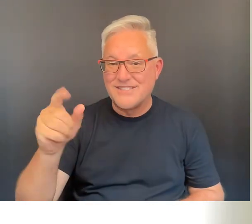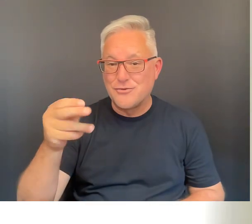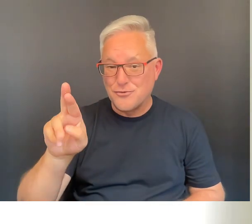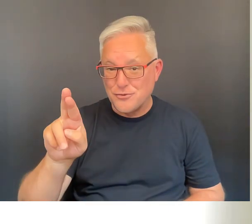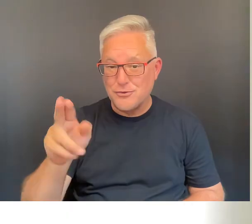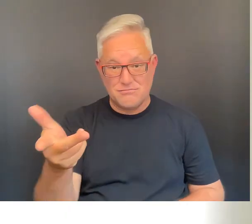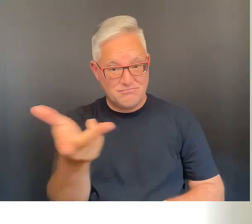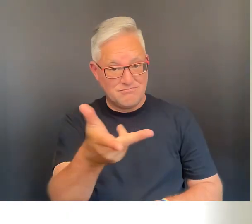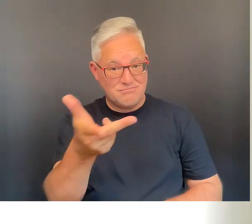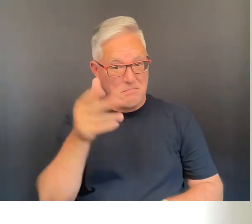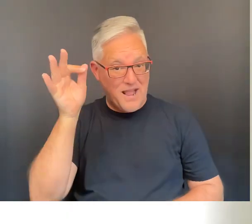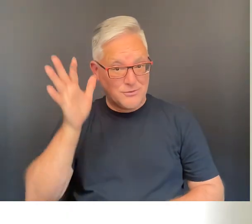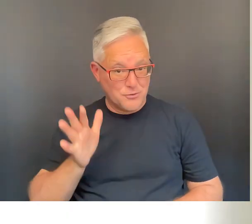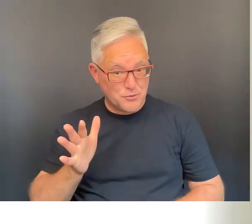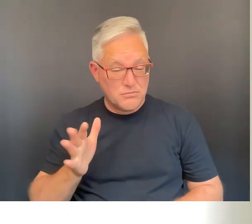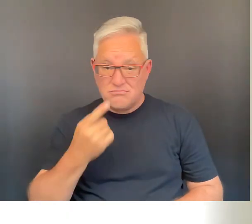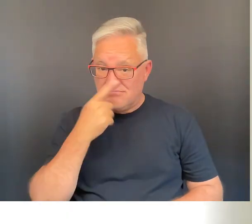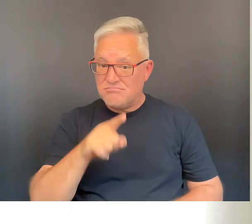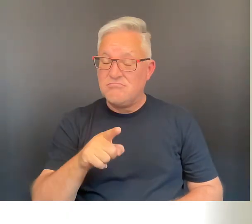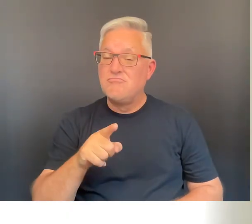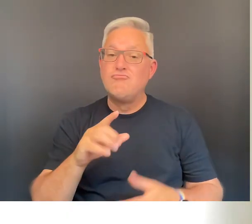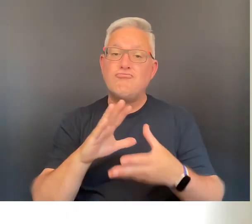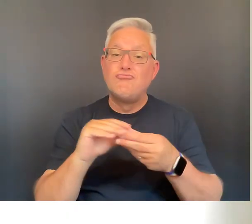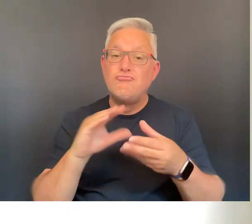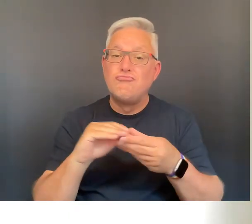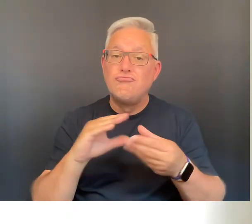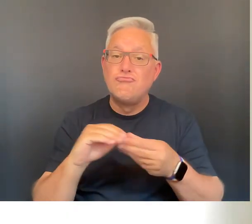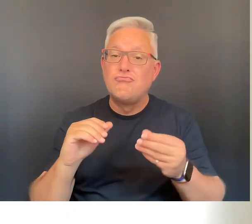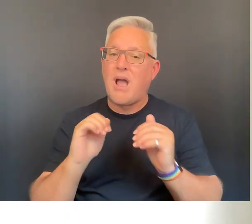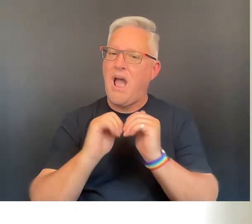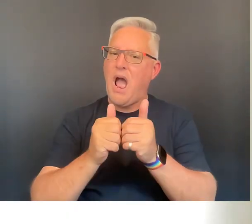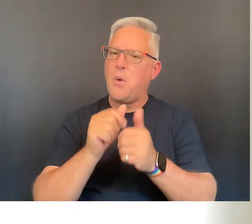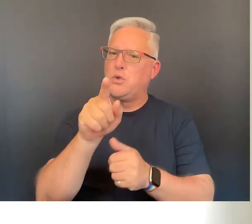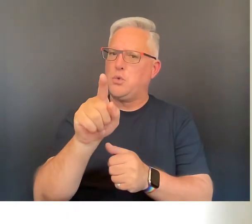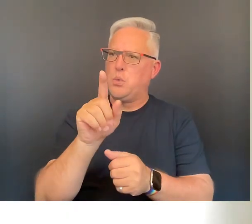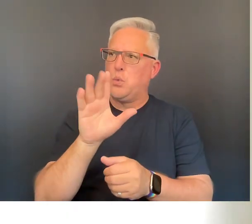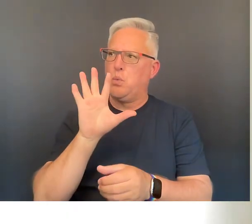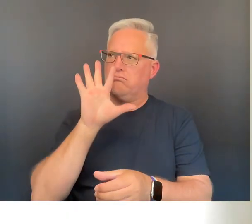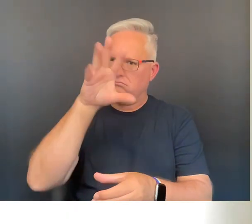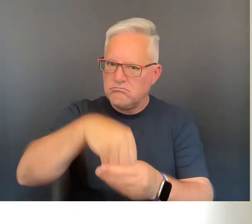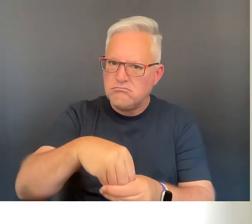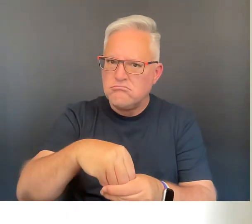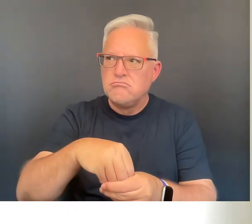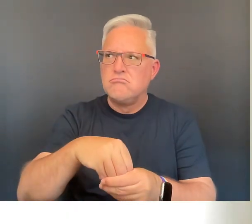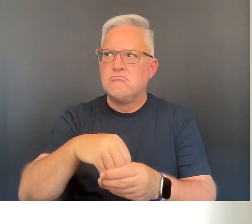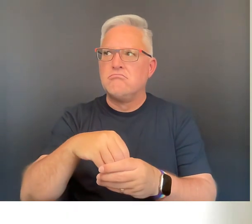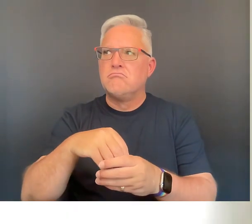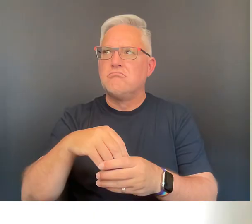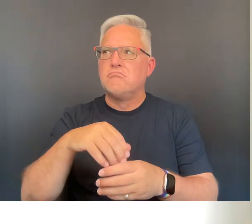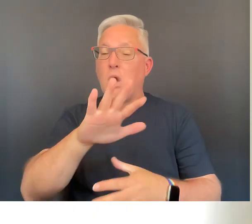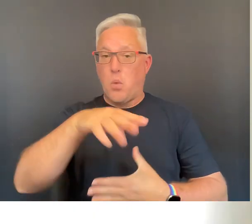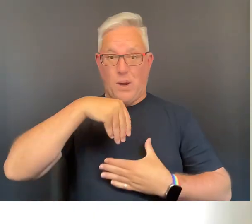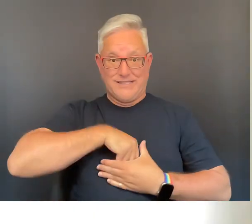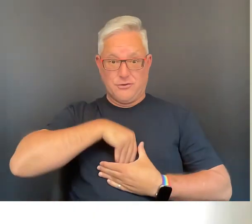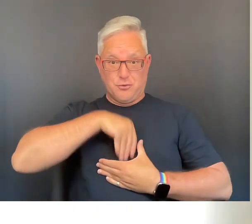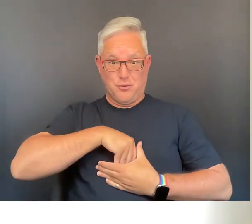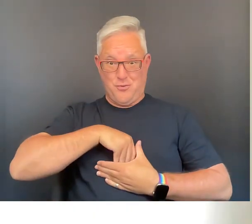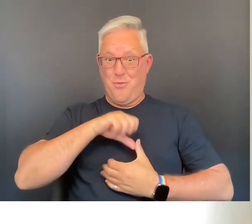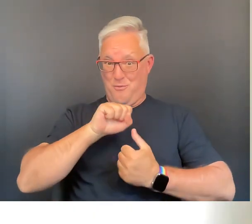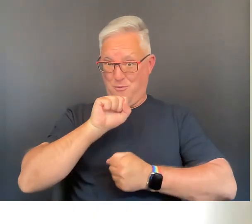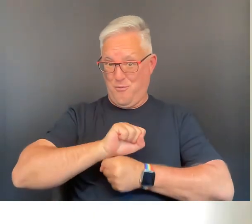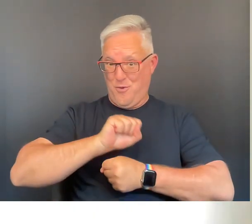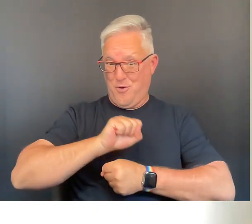would be willing to share what are some ways in which you engage in the